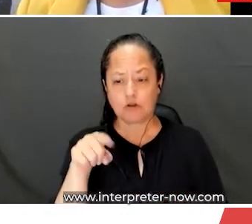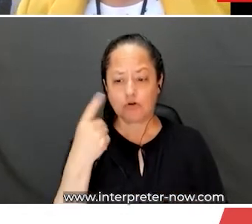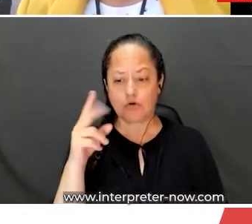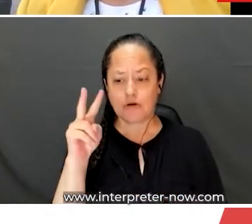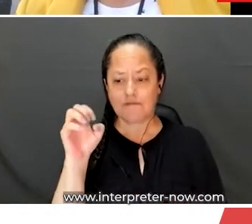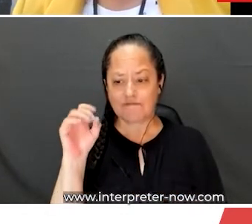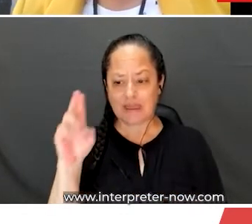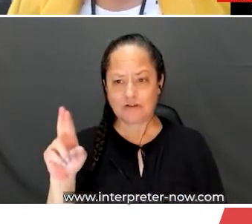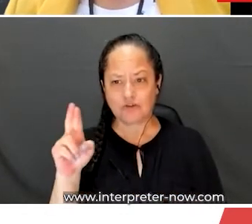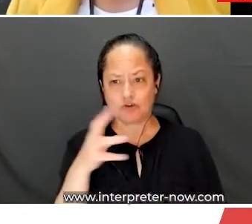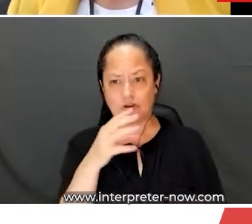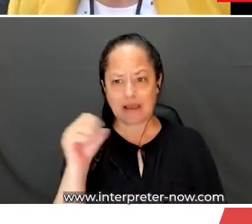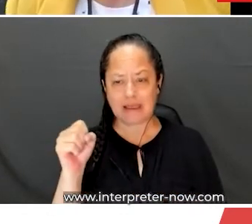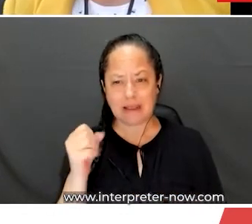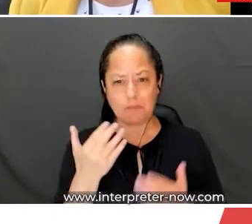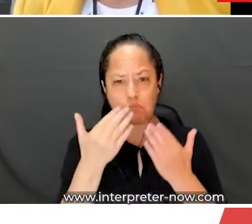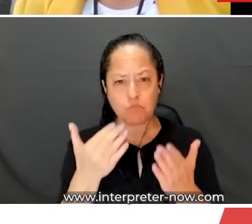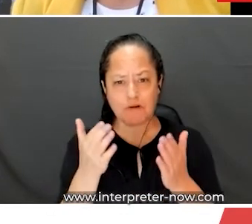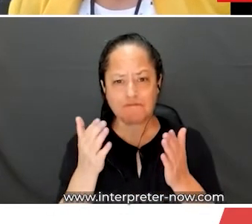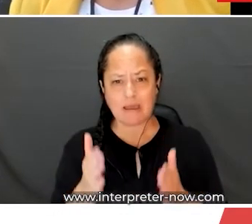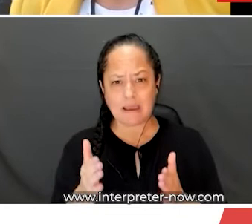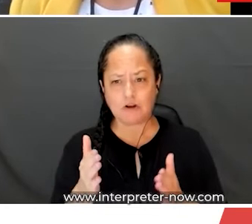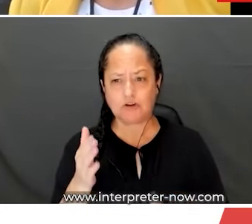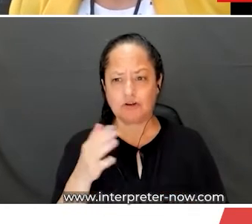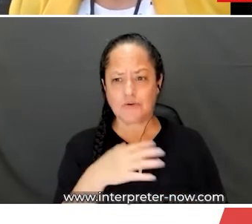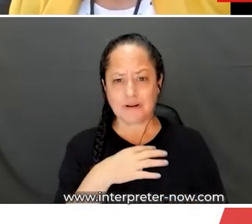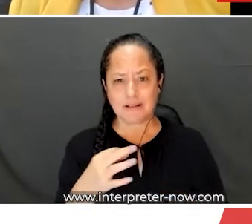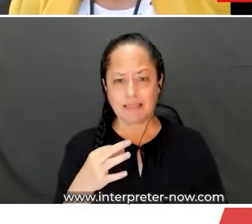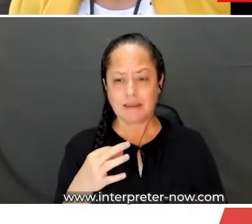and third-party providers. I would also like to